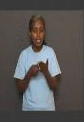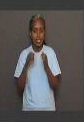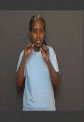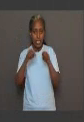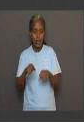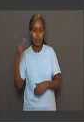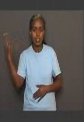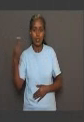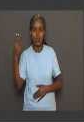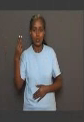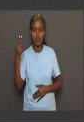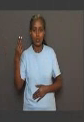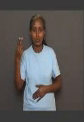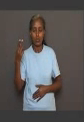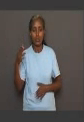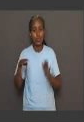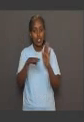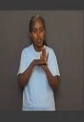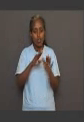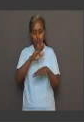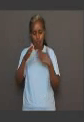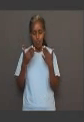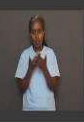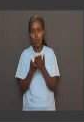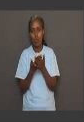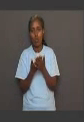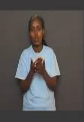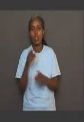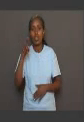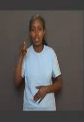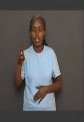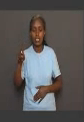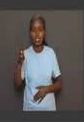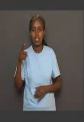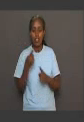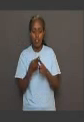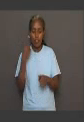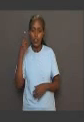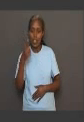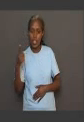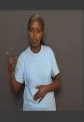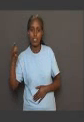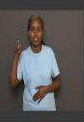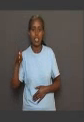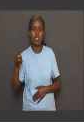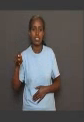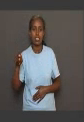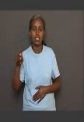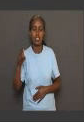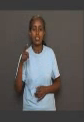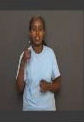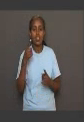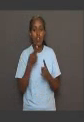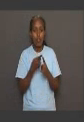to denote for all x, for every x,